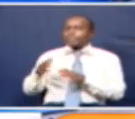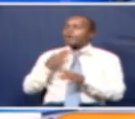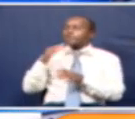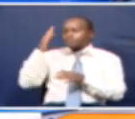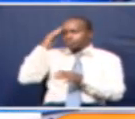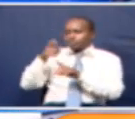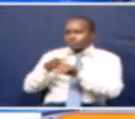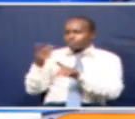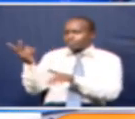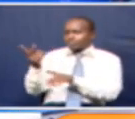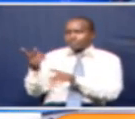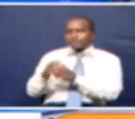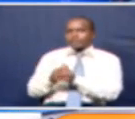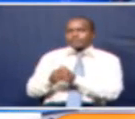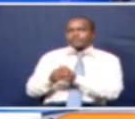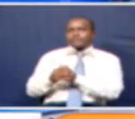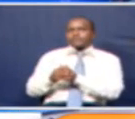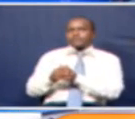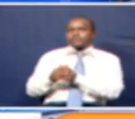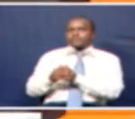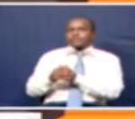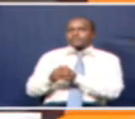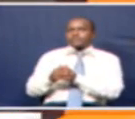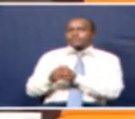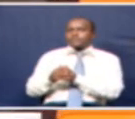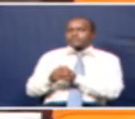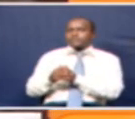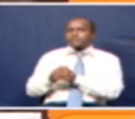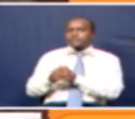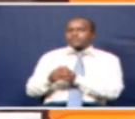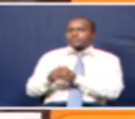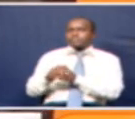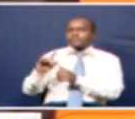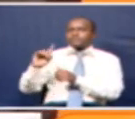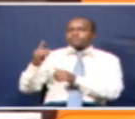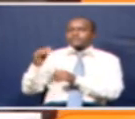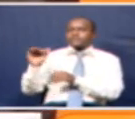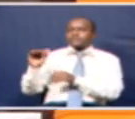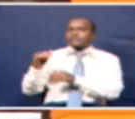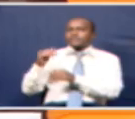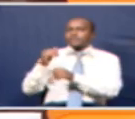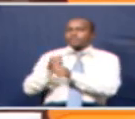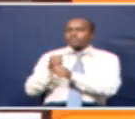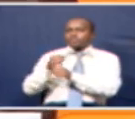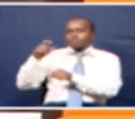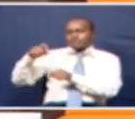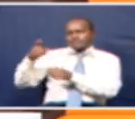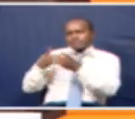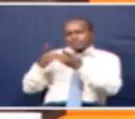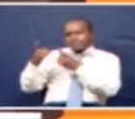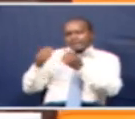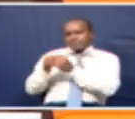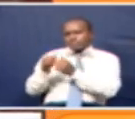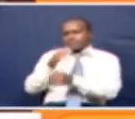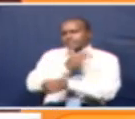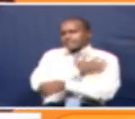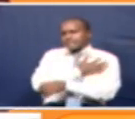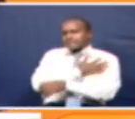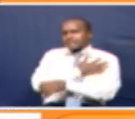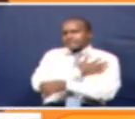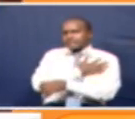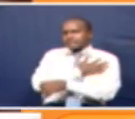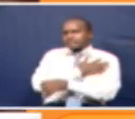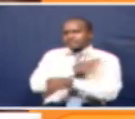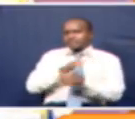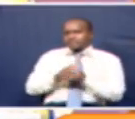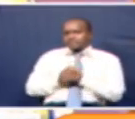you can respond obviously to all those things Duale has said as you answer this. But first I'll start with you, Duale. Is there a need to talk with the opposition directly, and what kind of talk? So